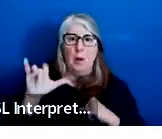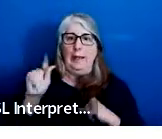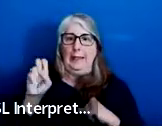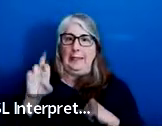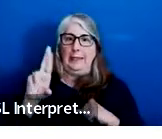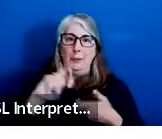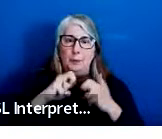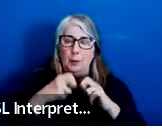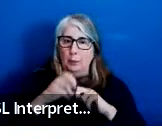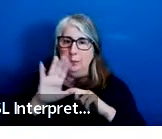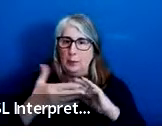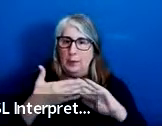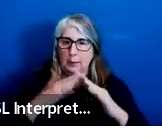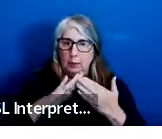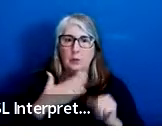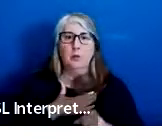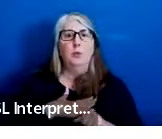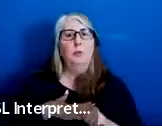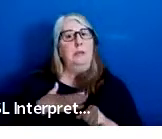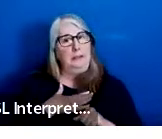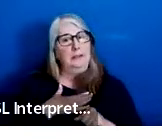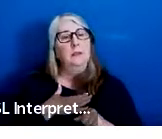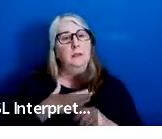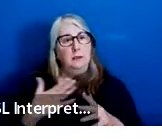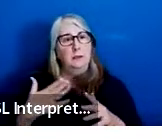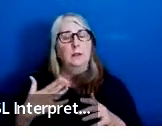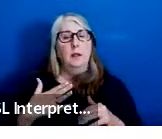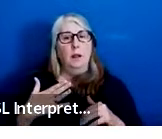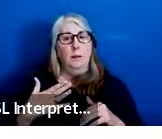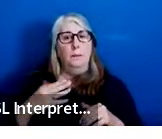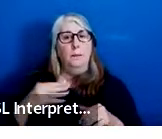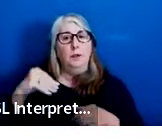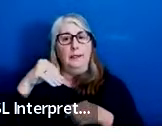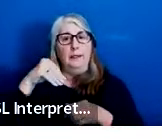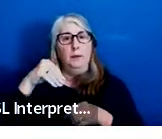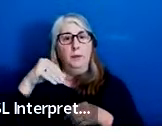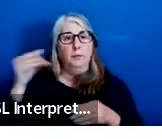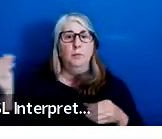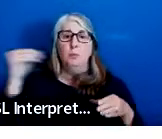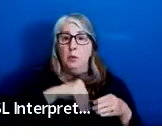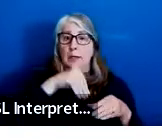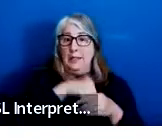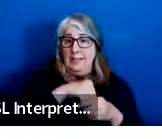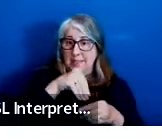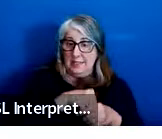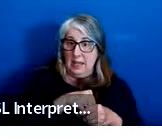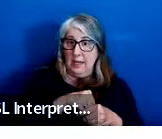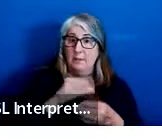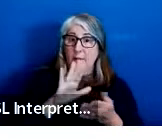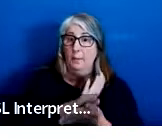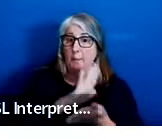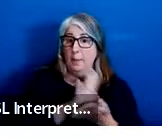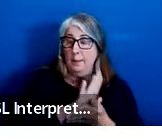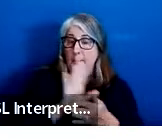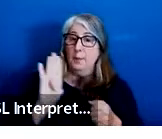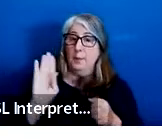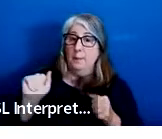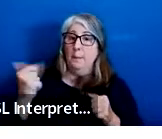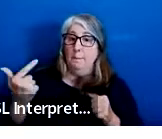the neighborhood. So please, you know, you can put it inside of one of those paper